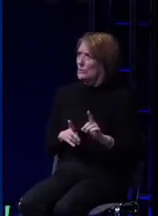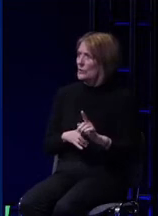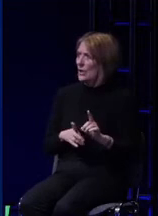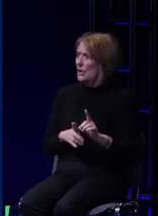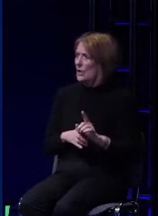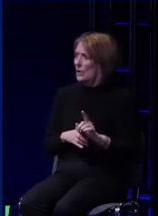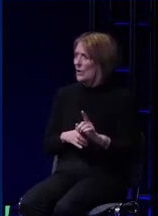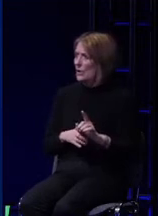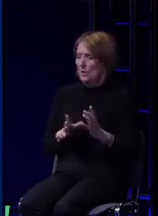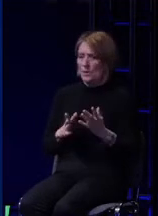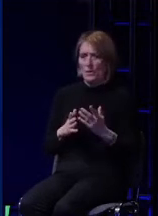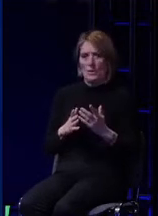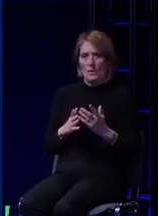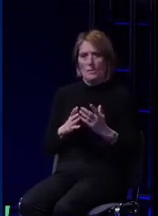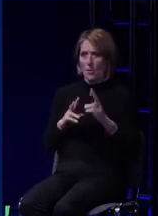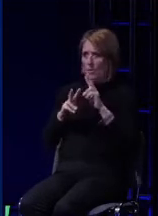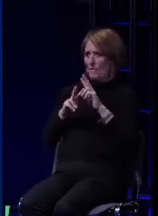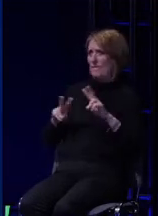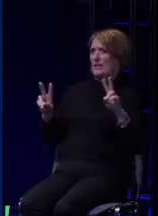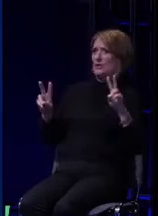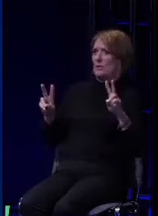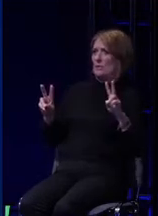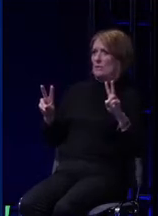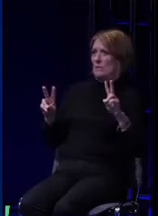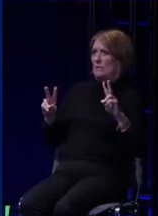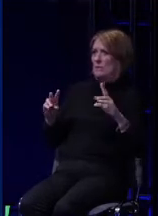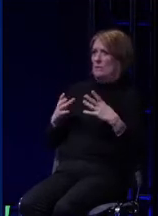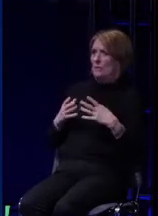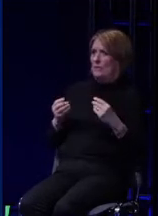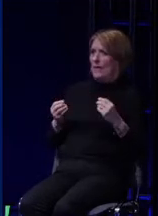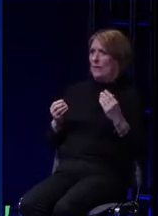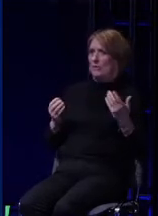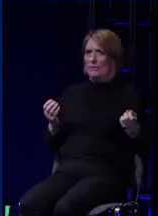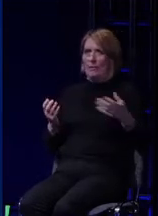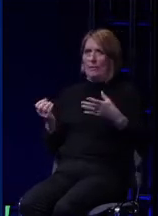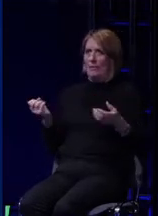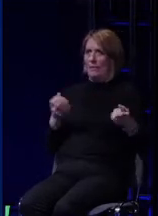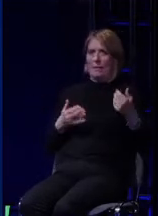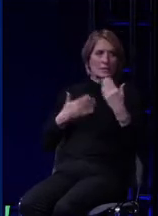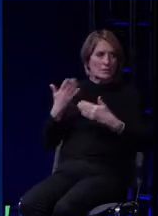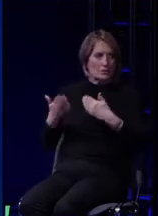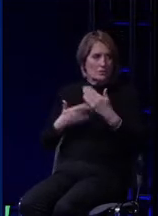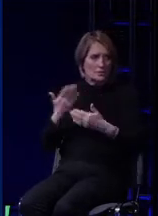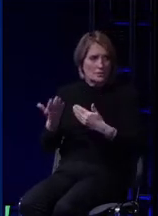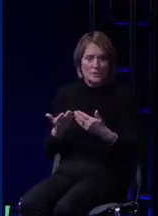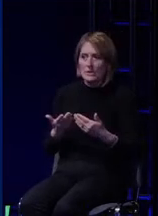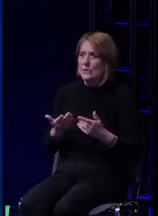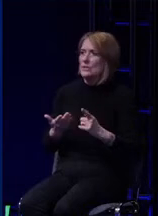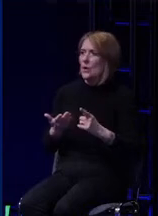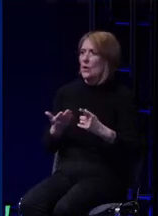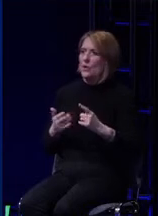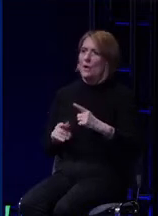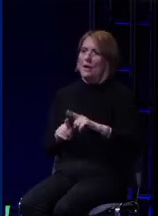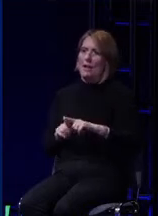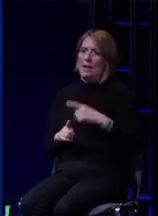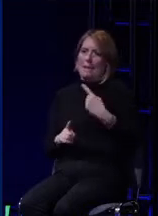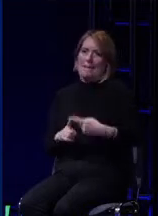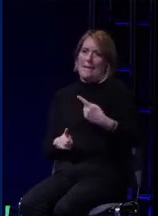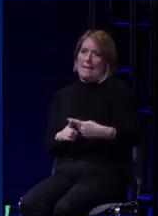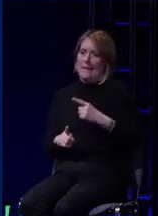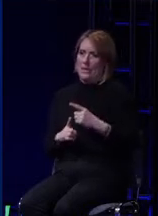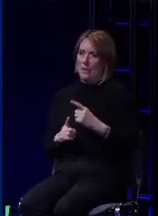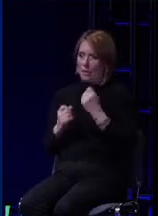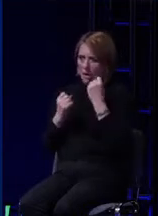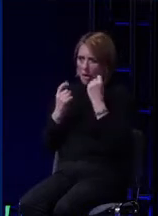I guess, visual in a way without being descriptive. So you almost completely, immediately understand where you are in terms